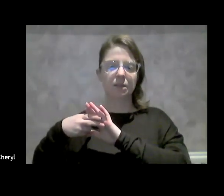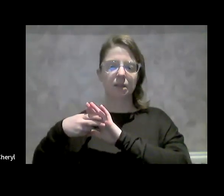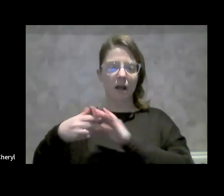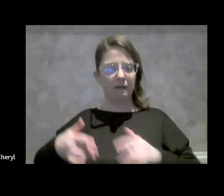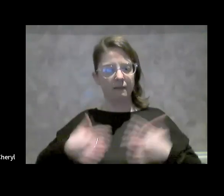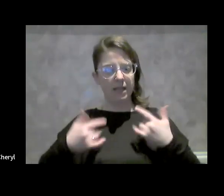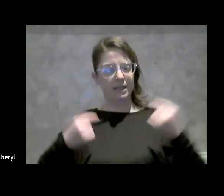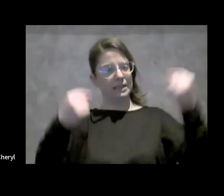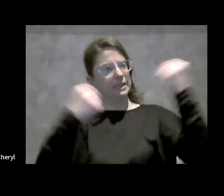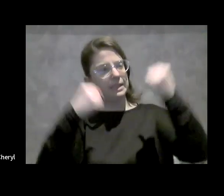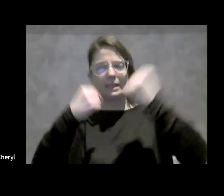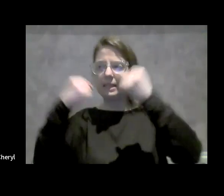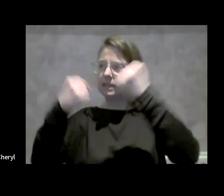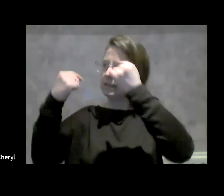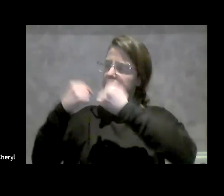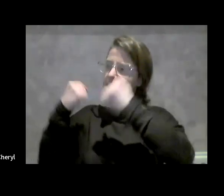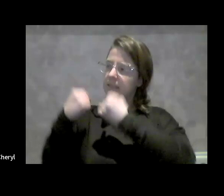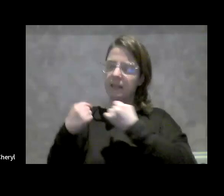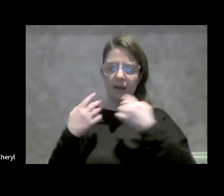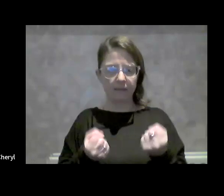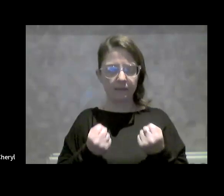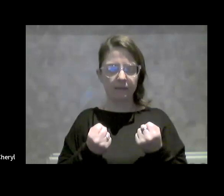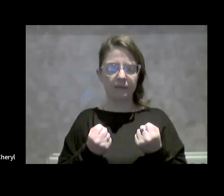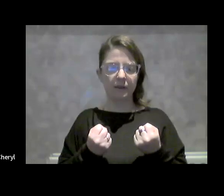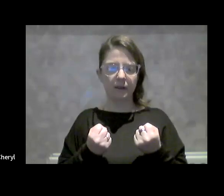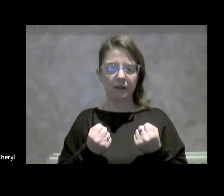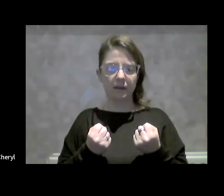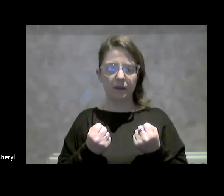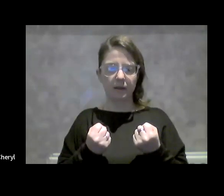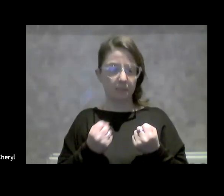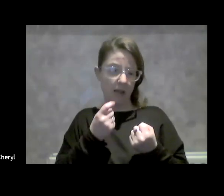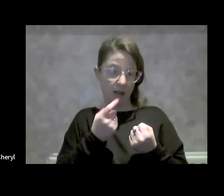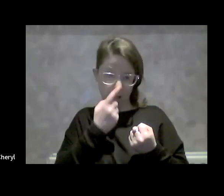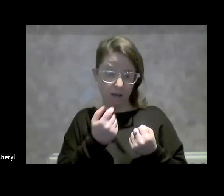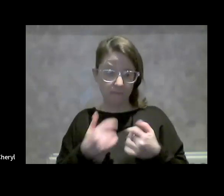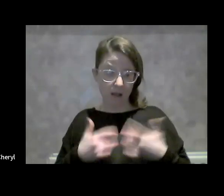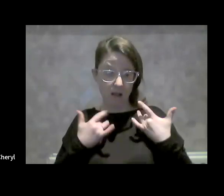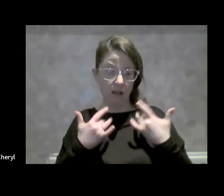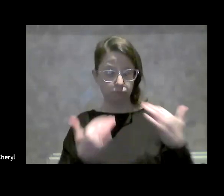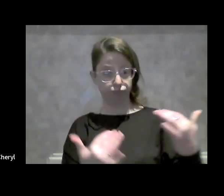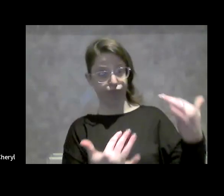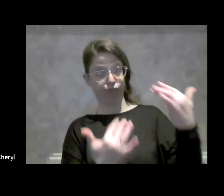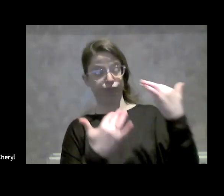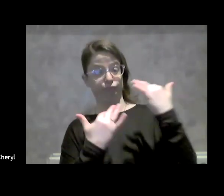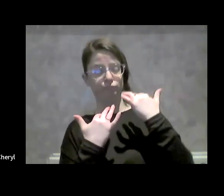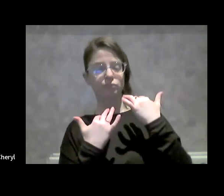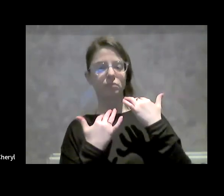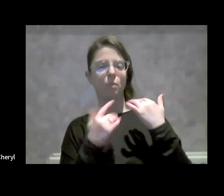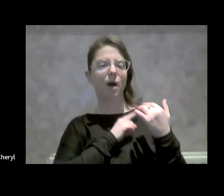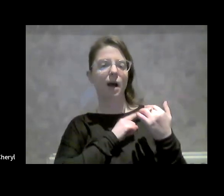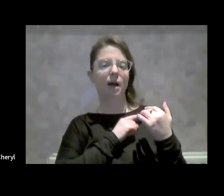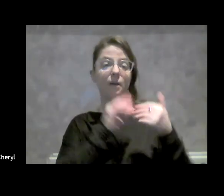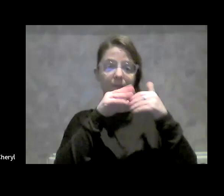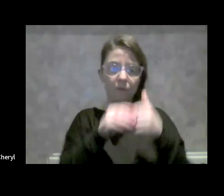feeling of threat, and it has felt and can feel incredibly overwhelming to watch your friends and